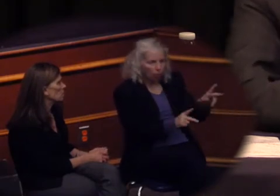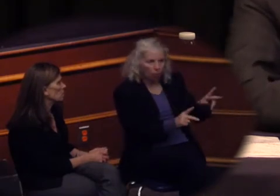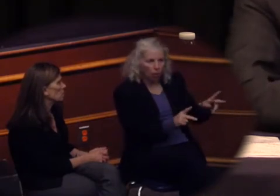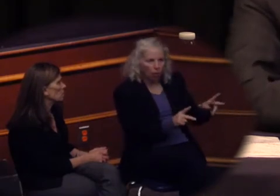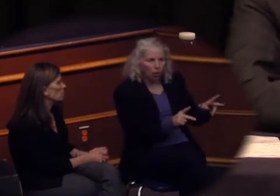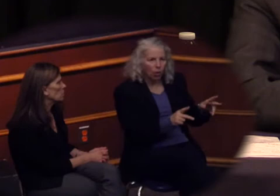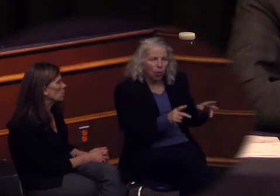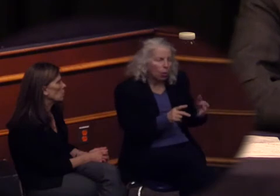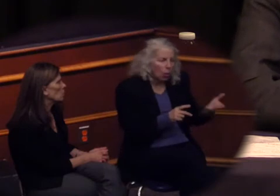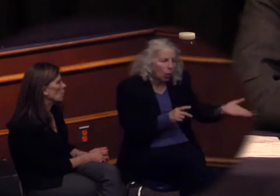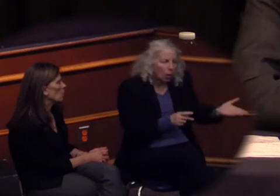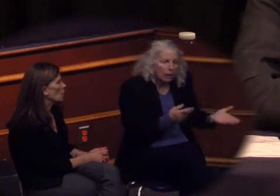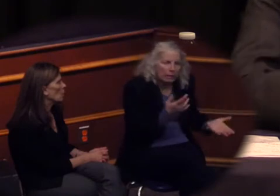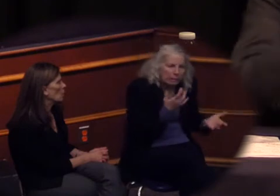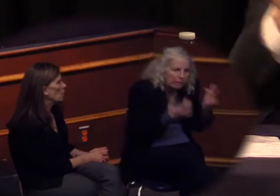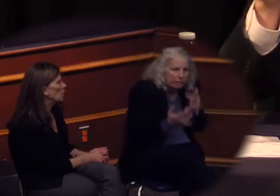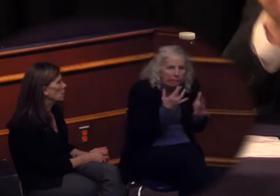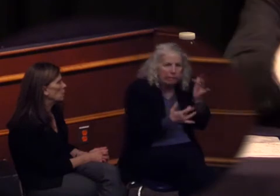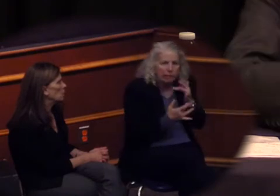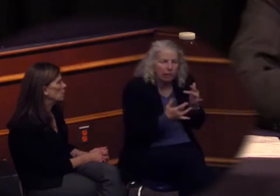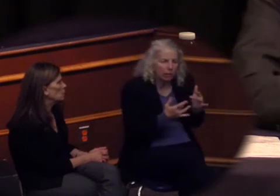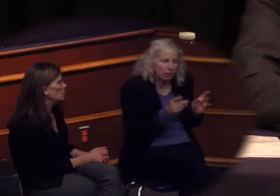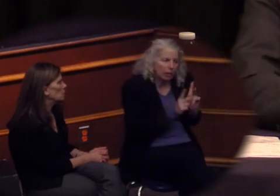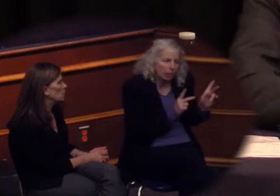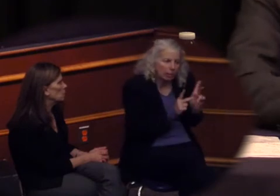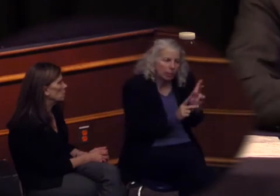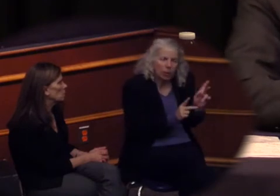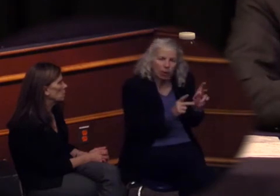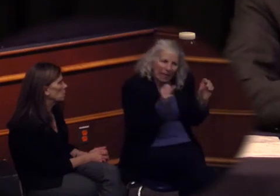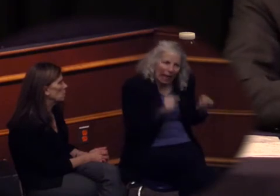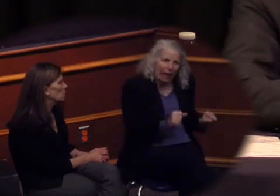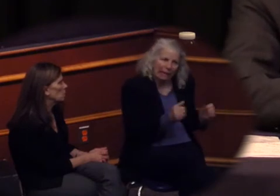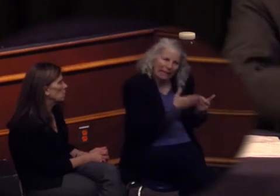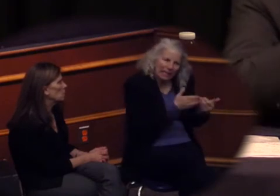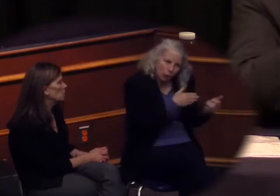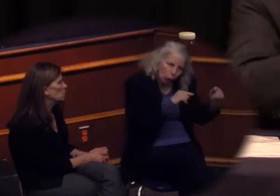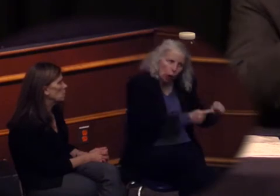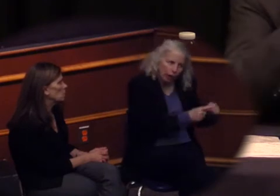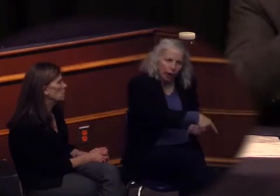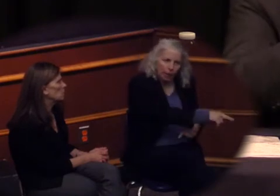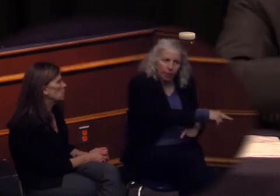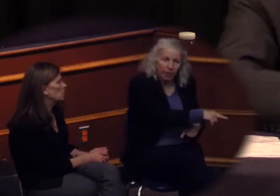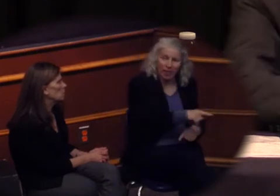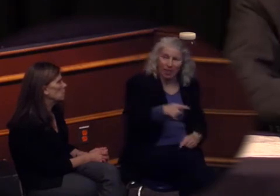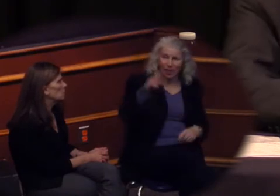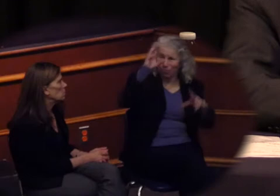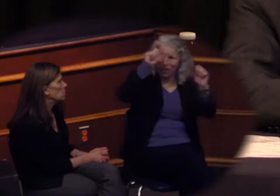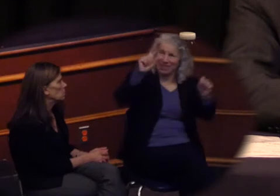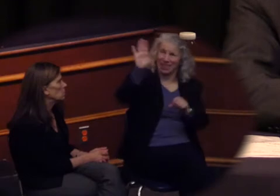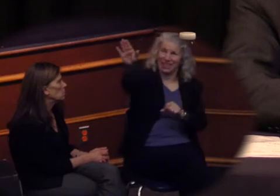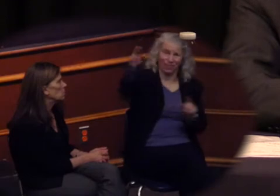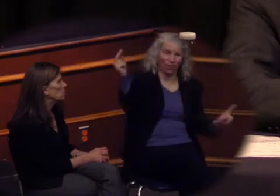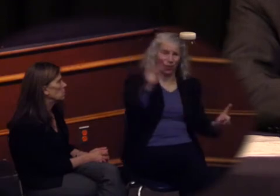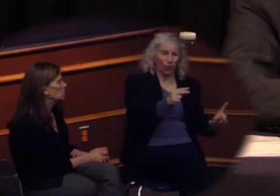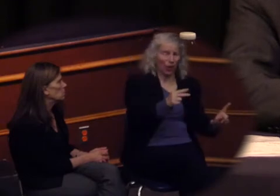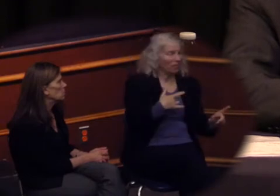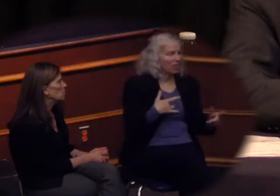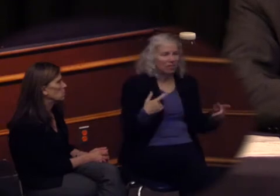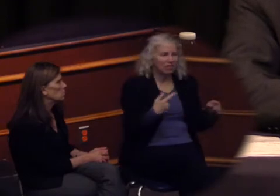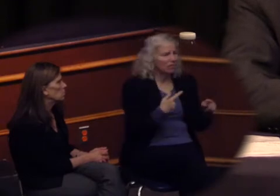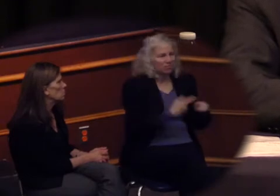And these proposals by our President, in my view, are inconsistent with who we are.